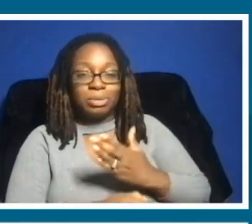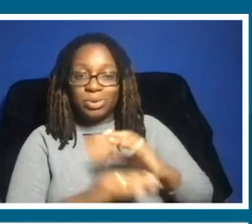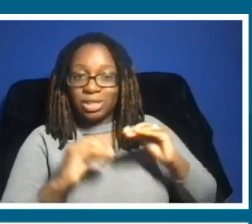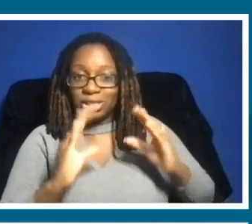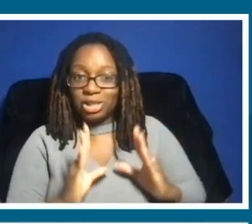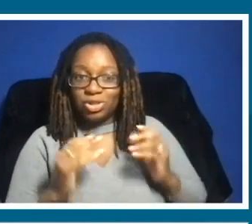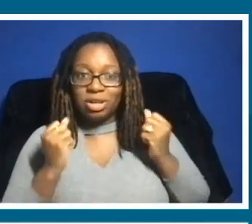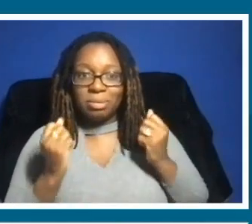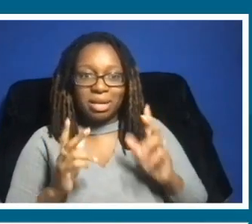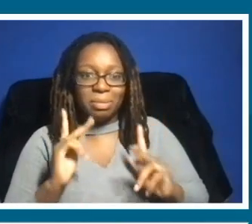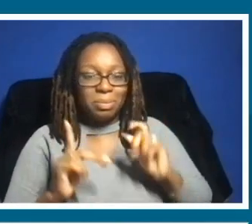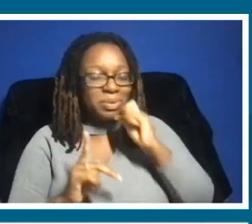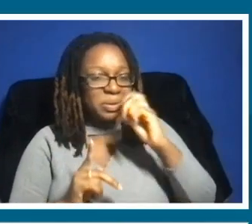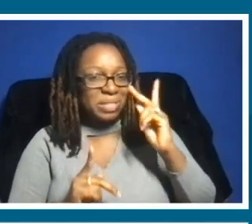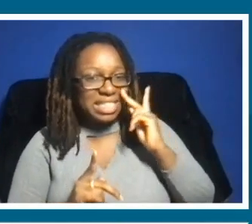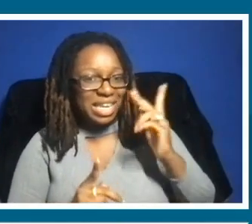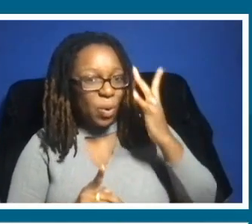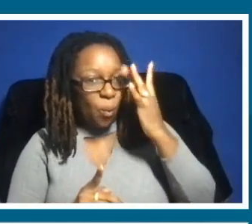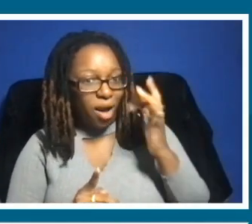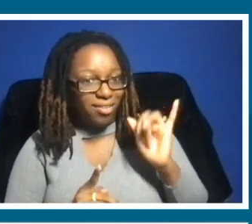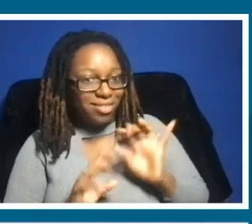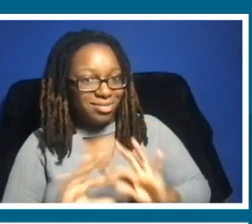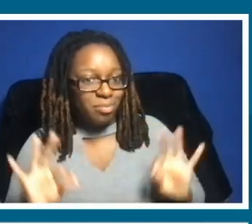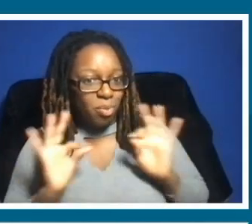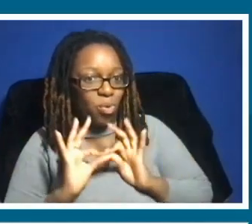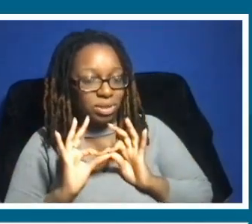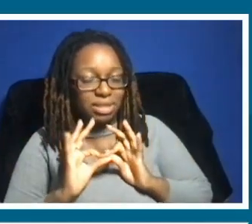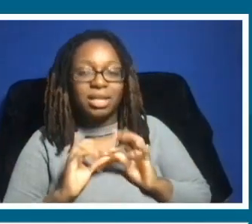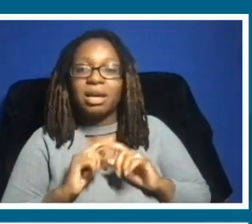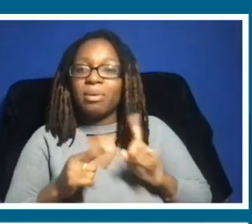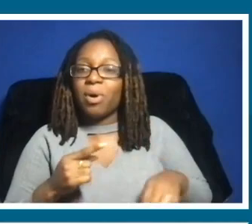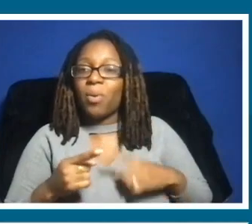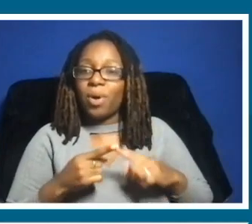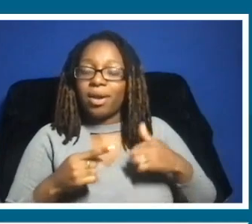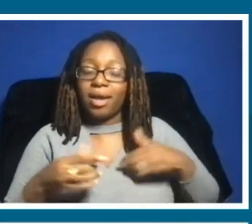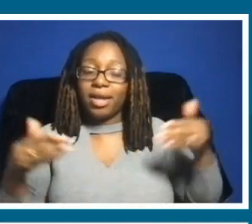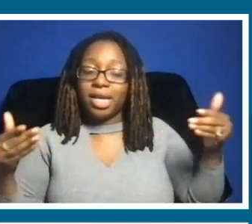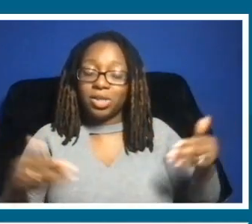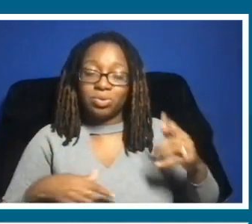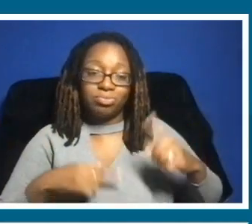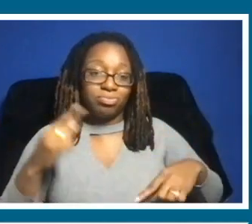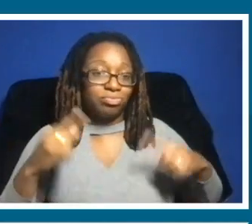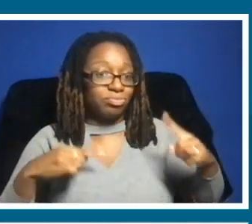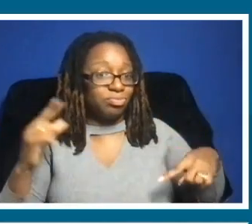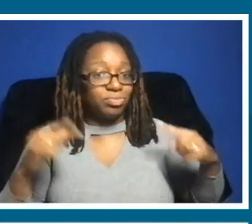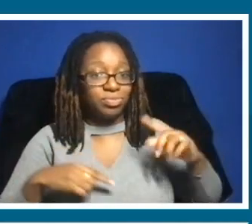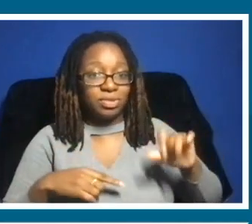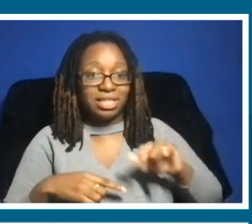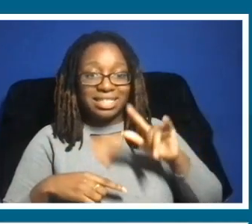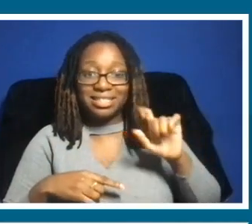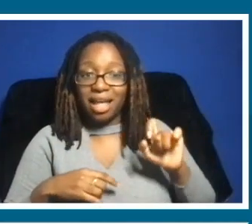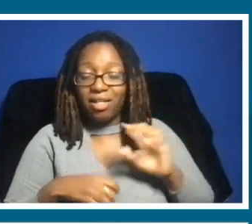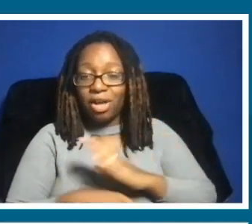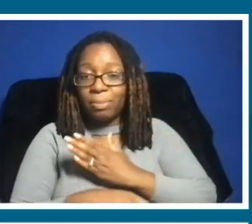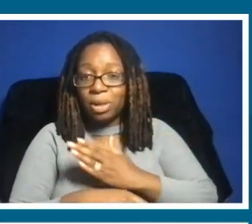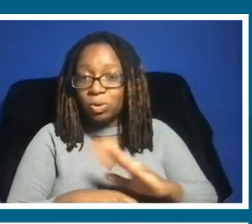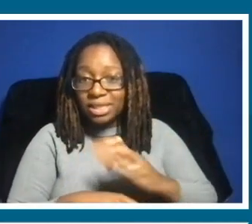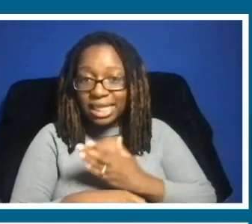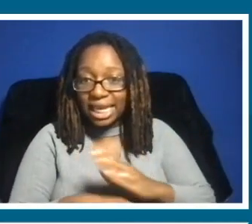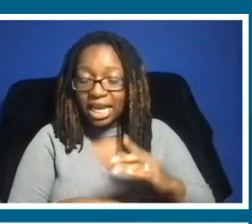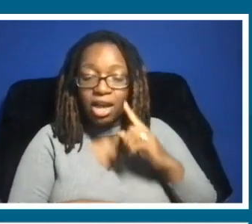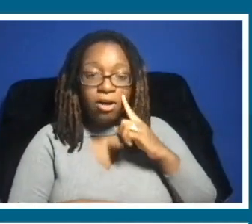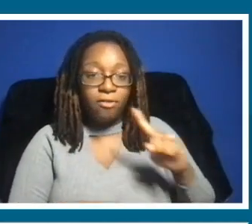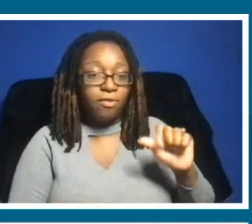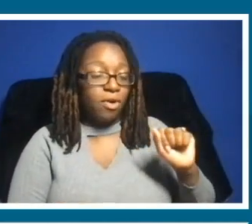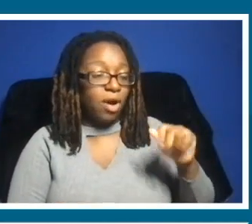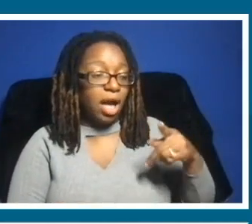people don't see why that is an important job. But when I introduced the various styles of music that melded together to create Appalachian